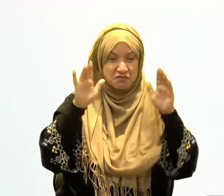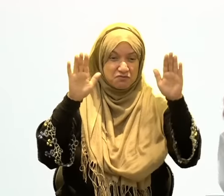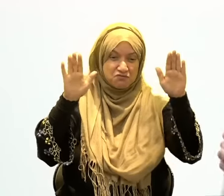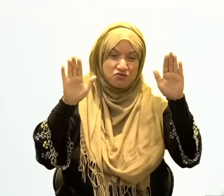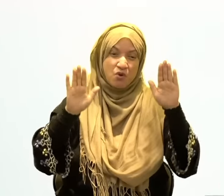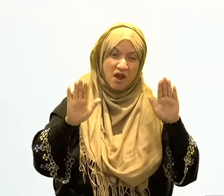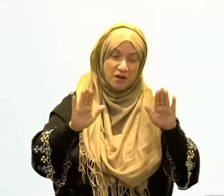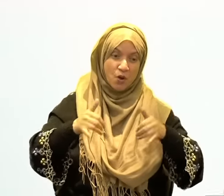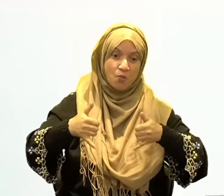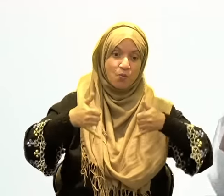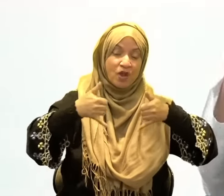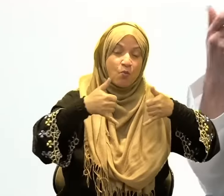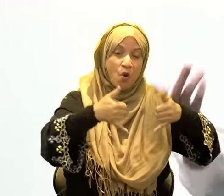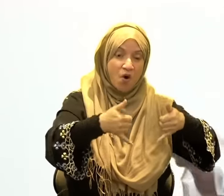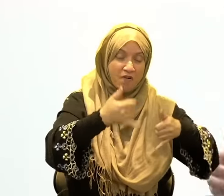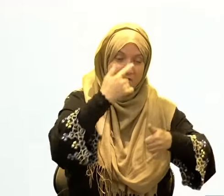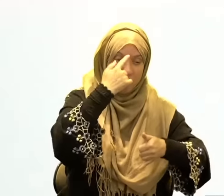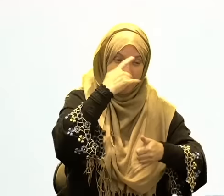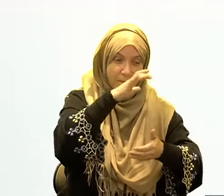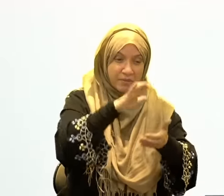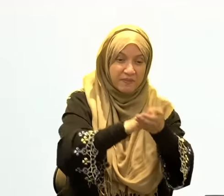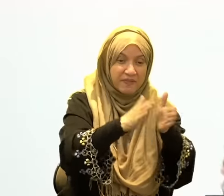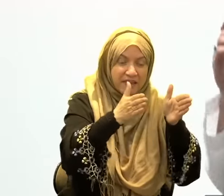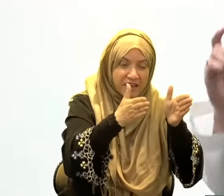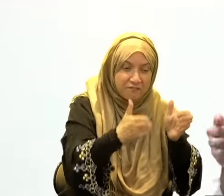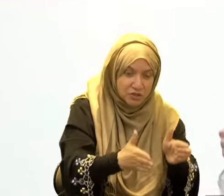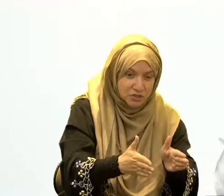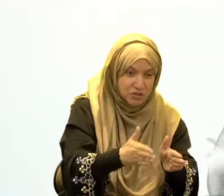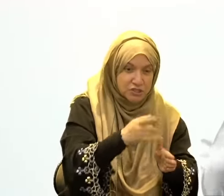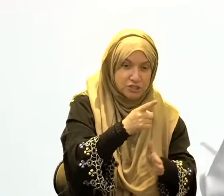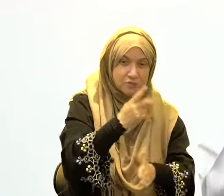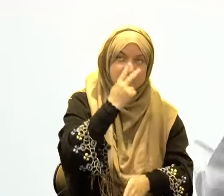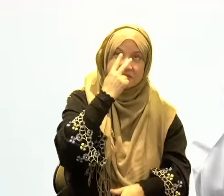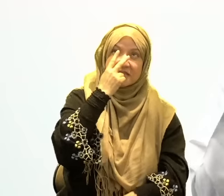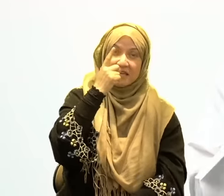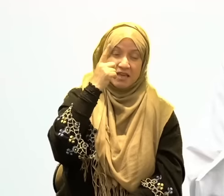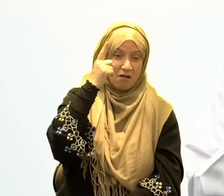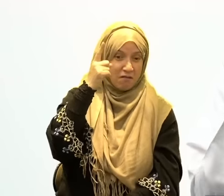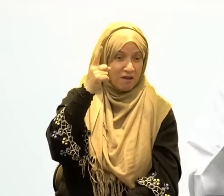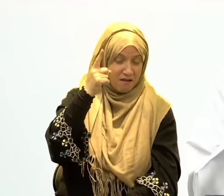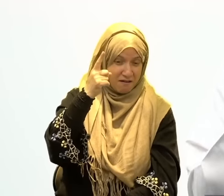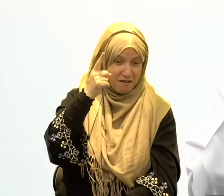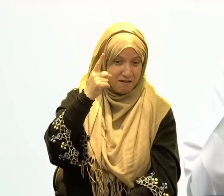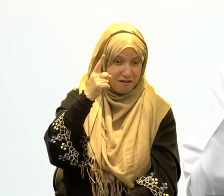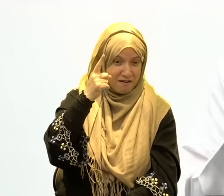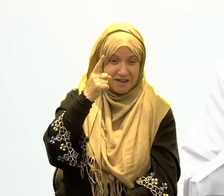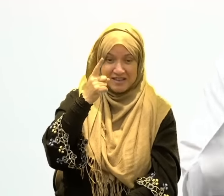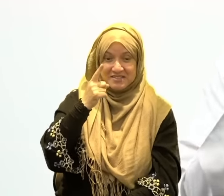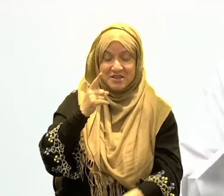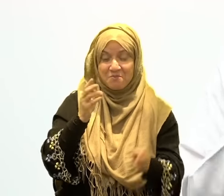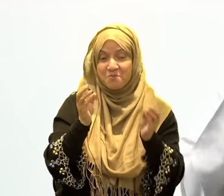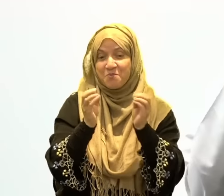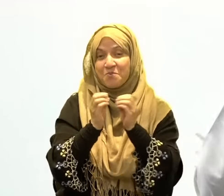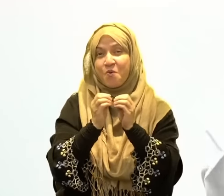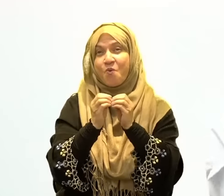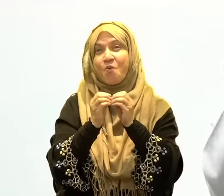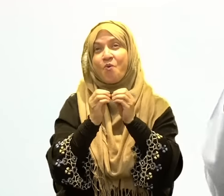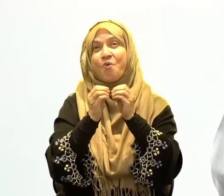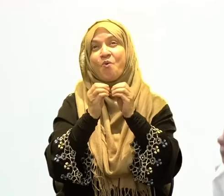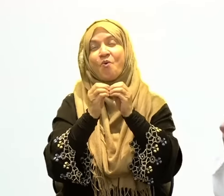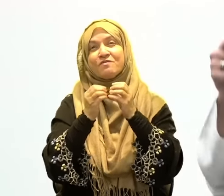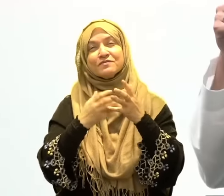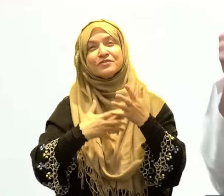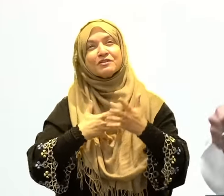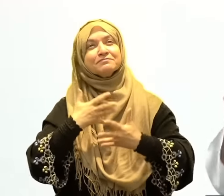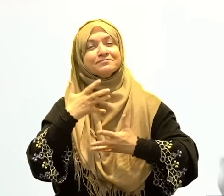Allah more often. Getting to engage with Allah directly more often while you can see Him. Imagine the person who tastes the sweetness